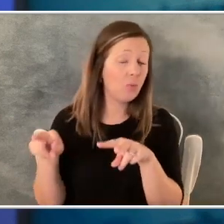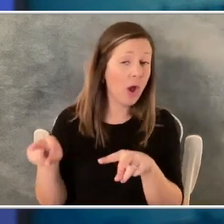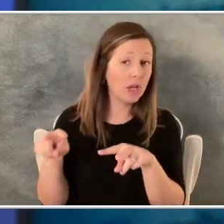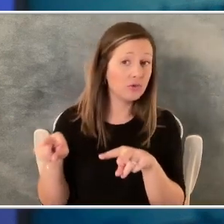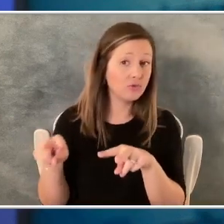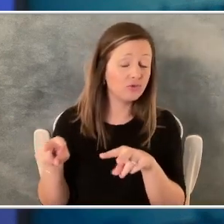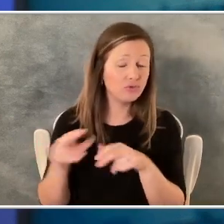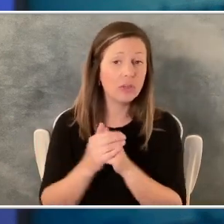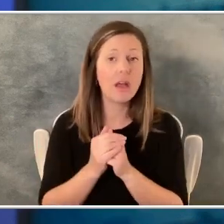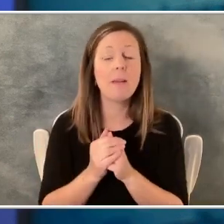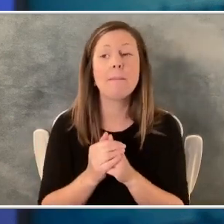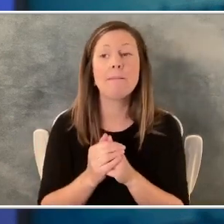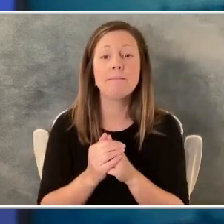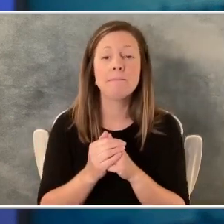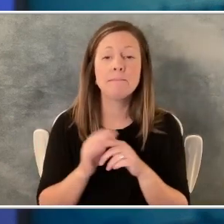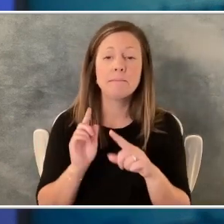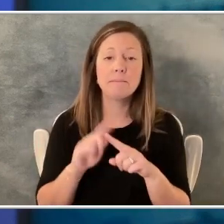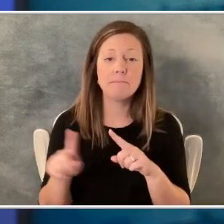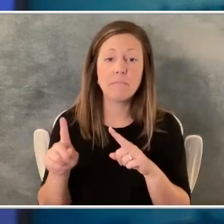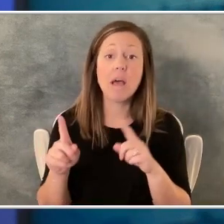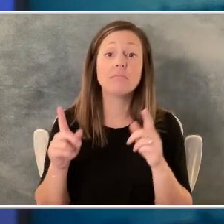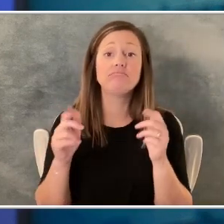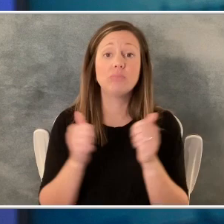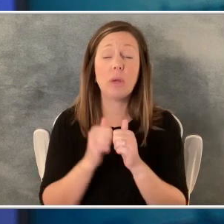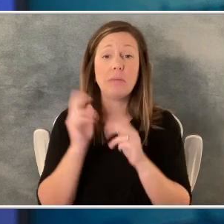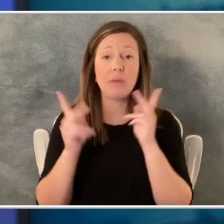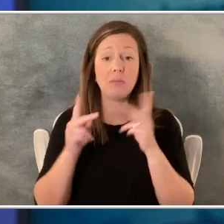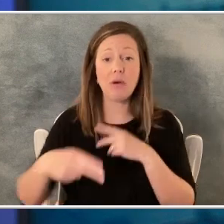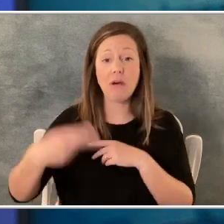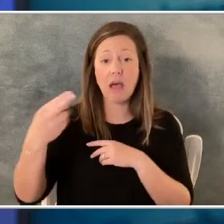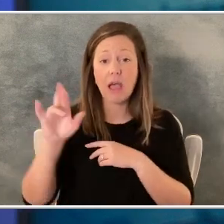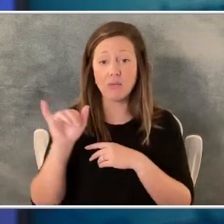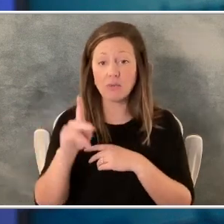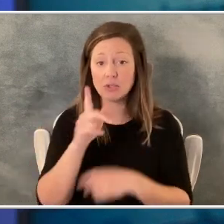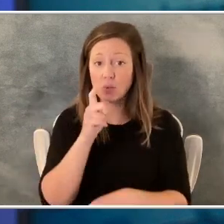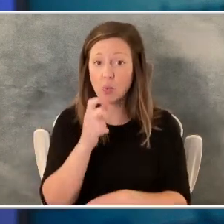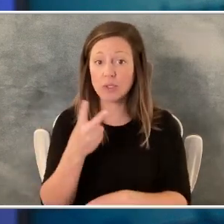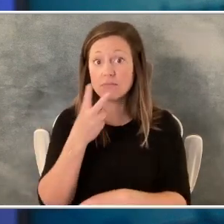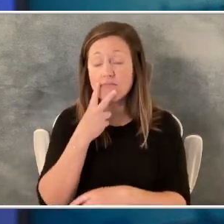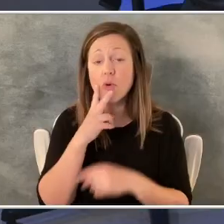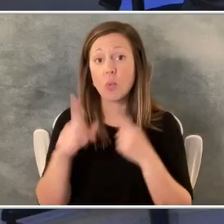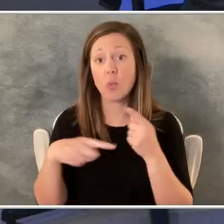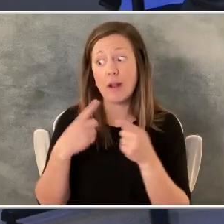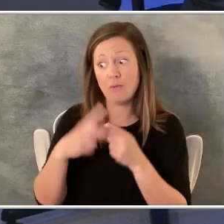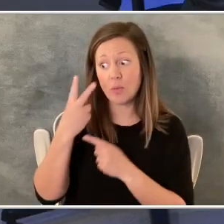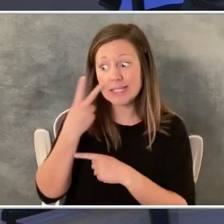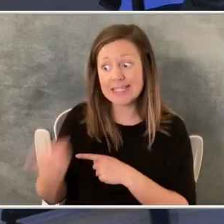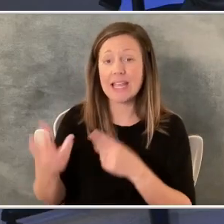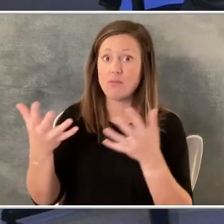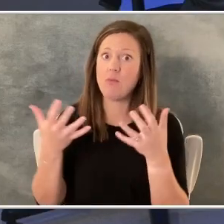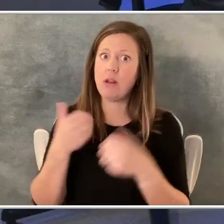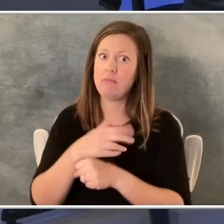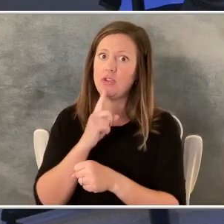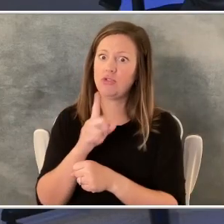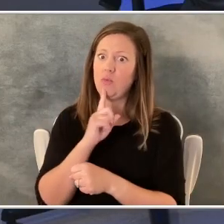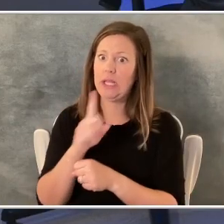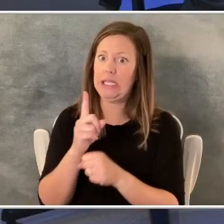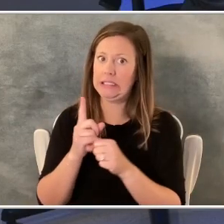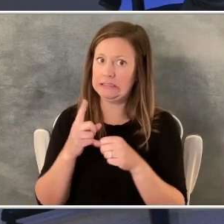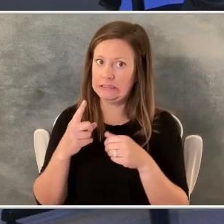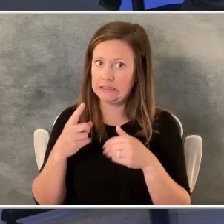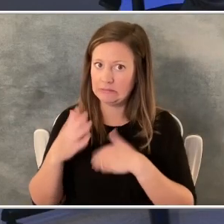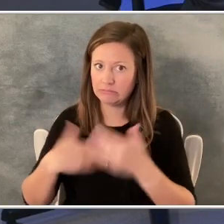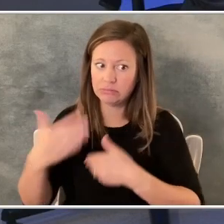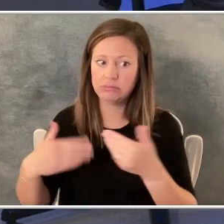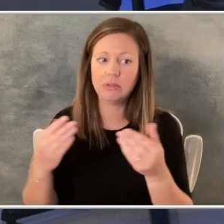in high-risk people that smoke, like Scott, when we see a nodule, we want to be more aggressive about that. So you looked at the history and you're thinking, that could be